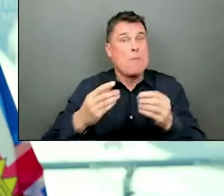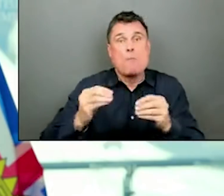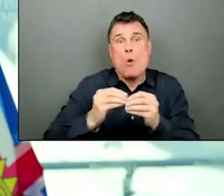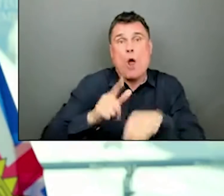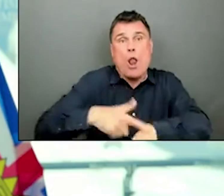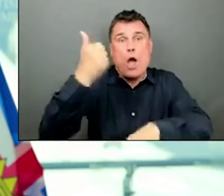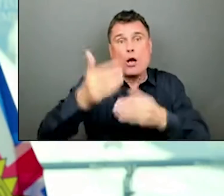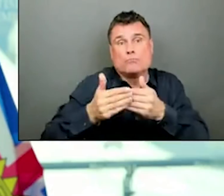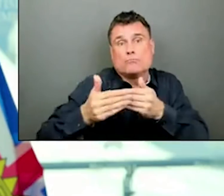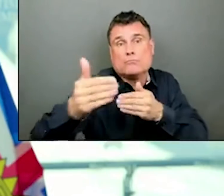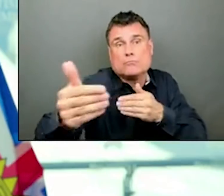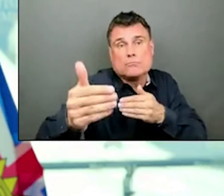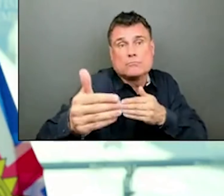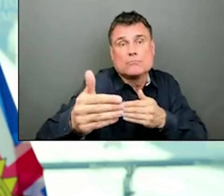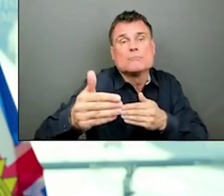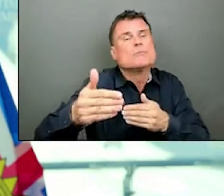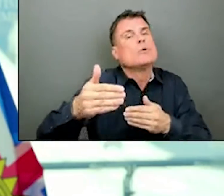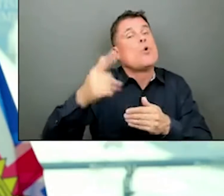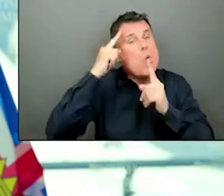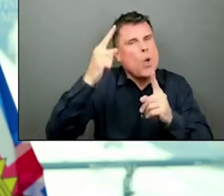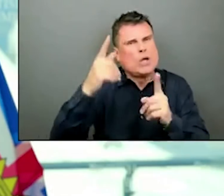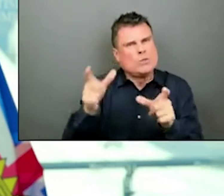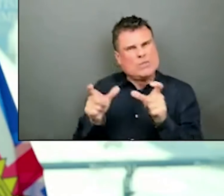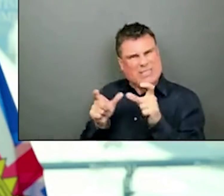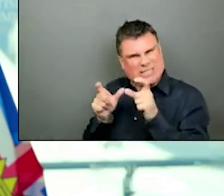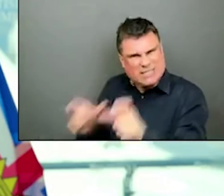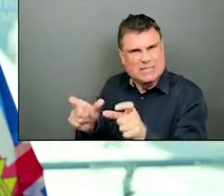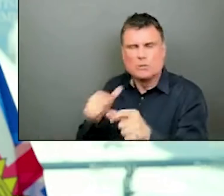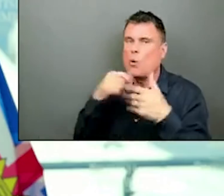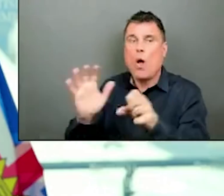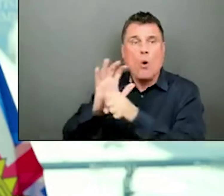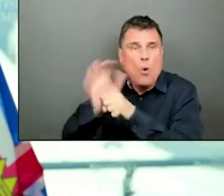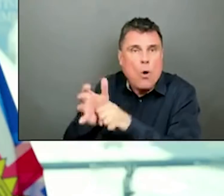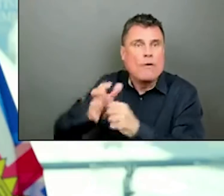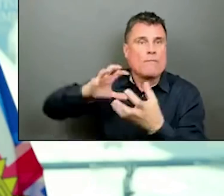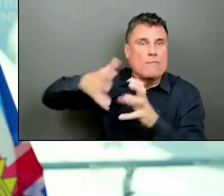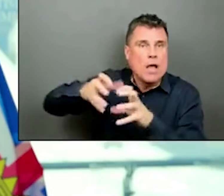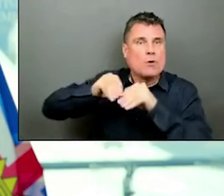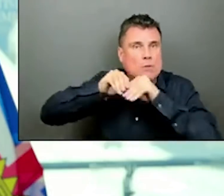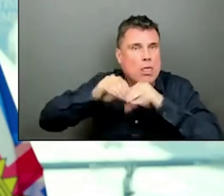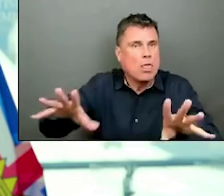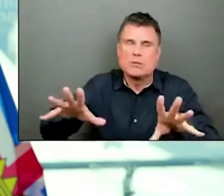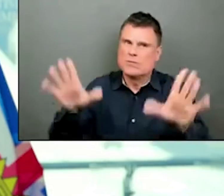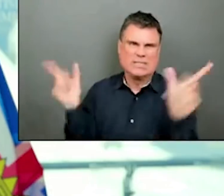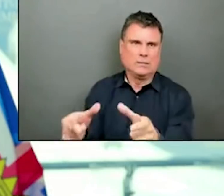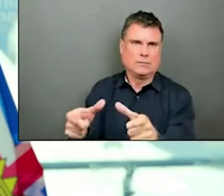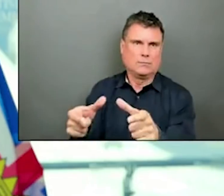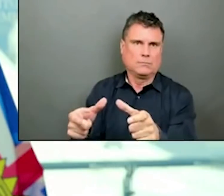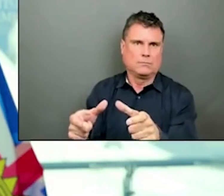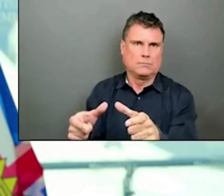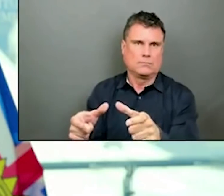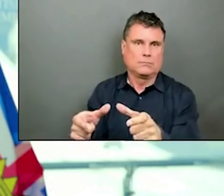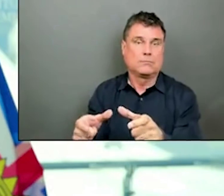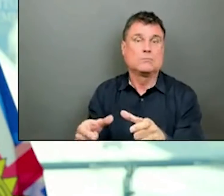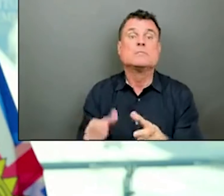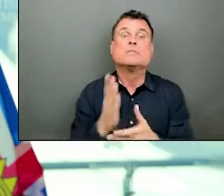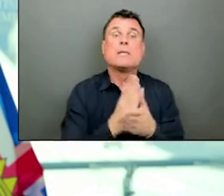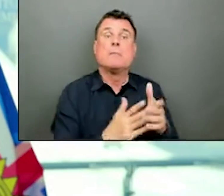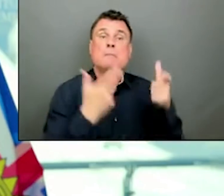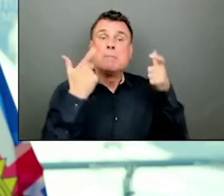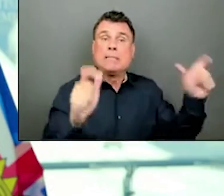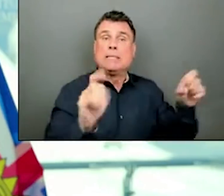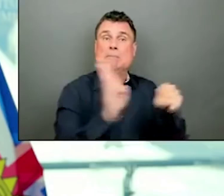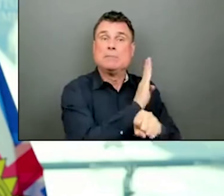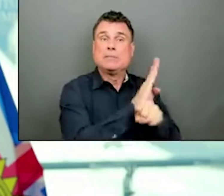of the measures to limit spread in that workplace. In larger workplaces, this closure may be restricted to the locations